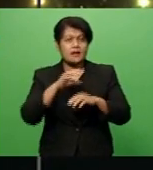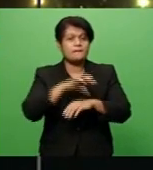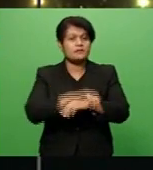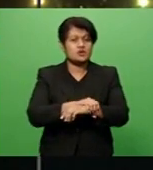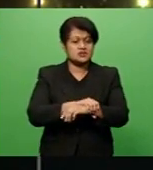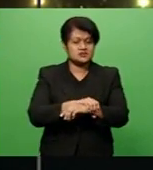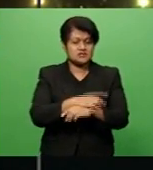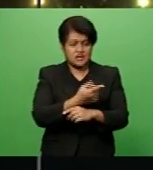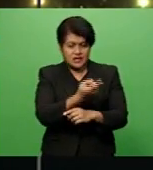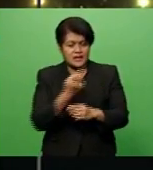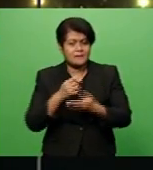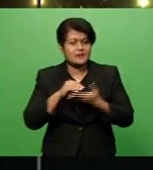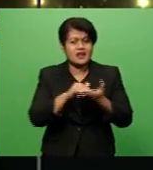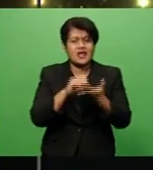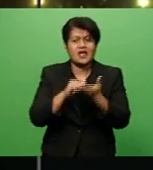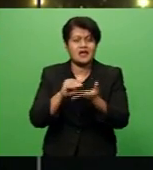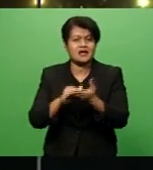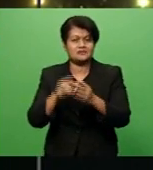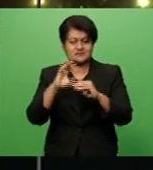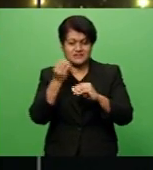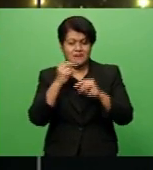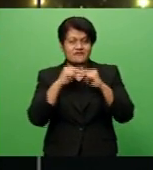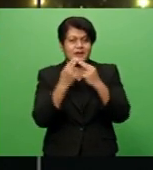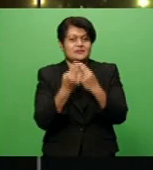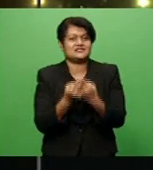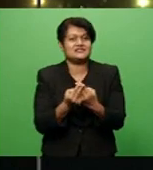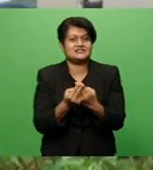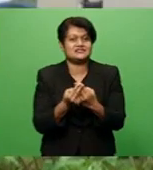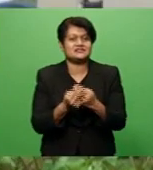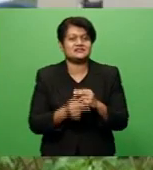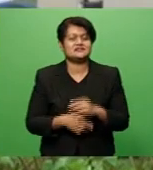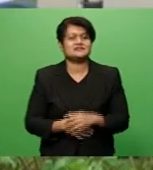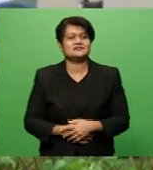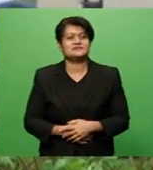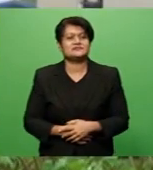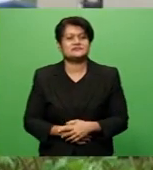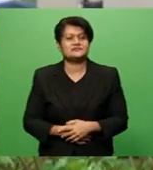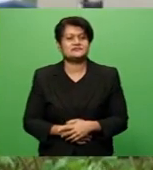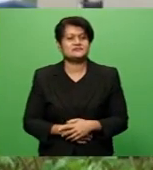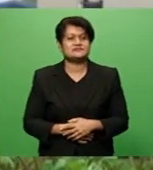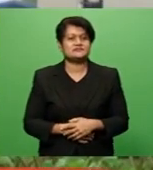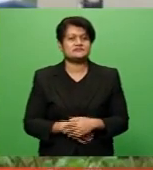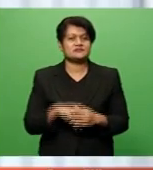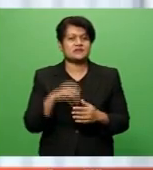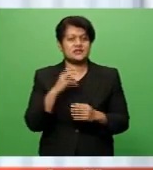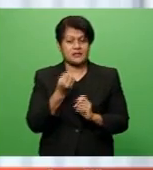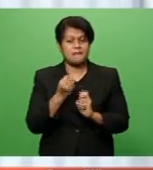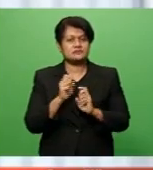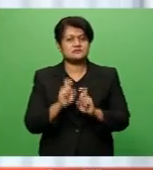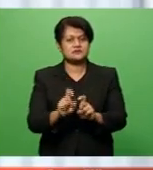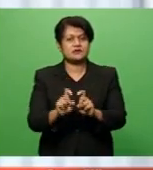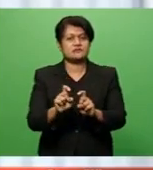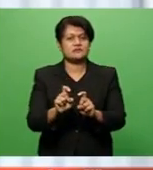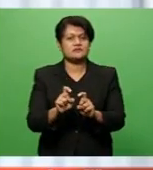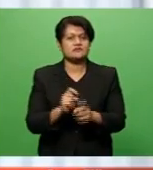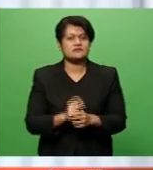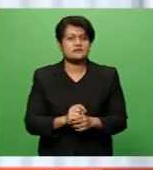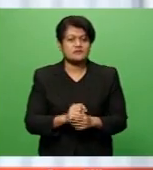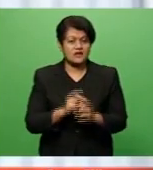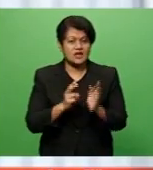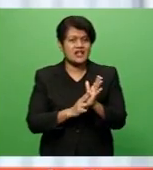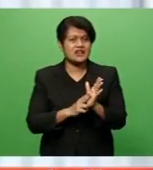few preferred to stay back. Apenisa Wangairandovo reports. When strong winds were blowing off roofs in Viraisi,